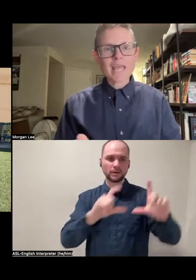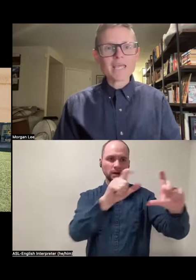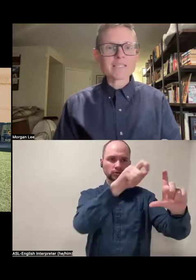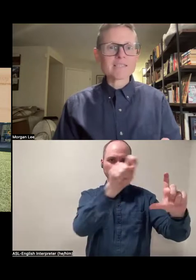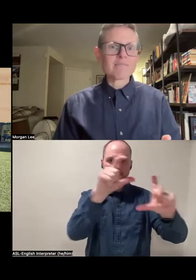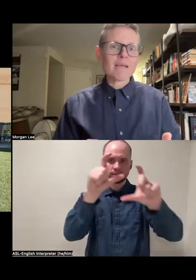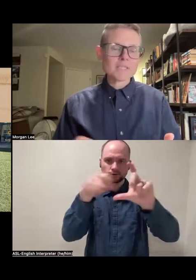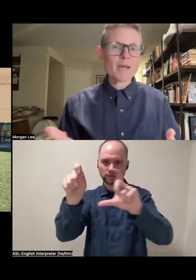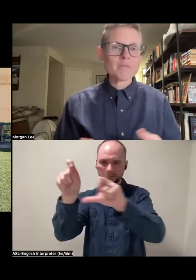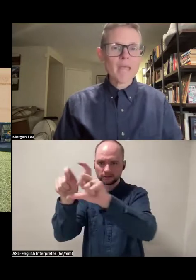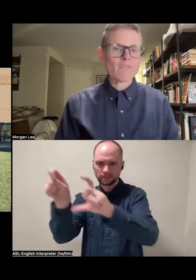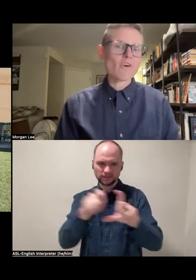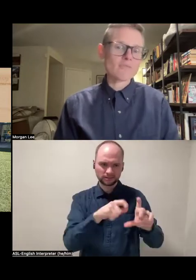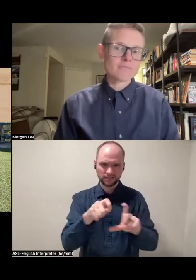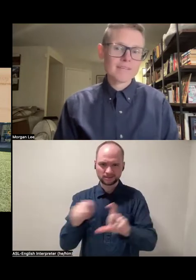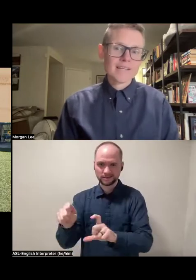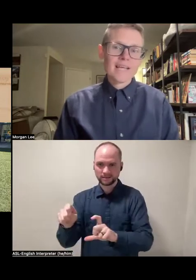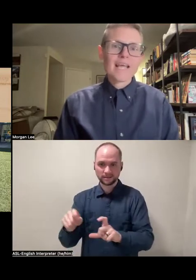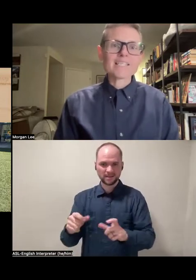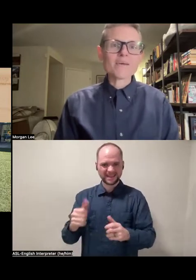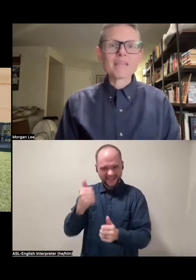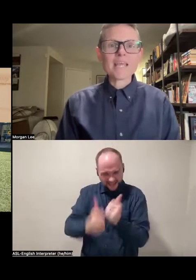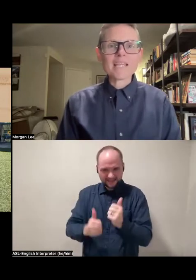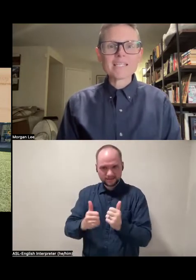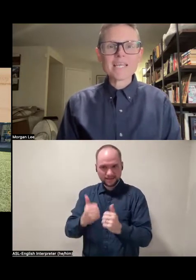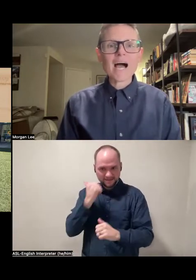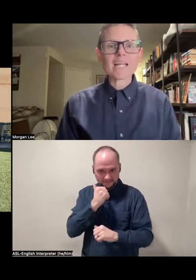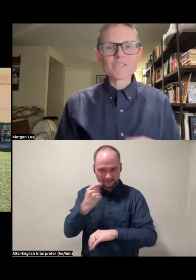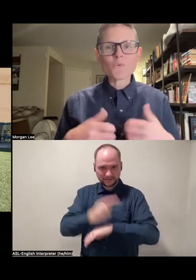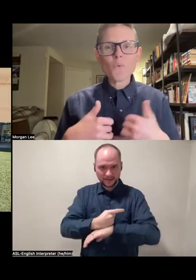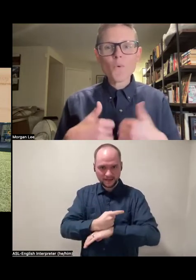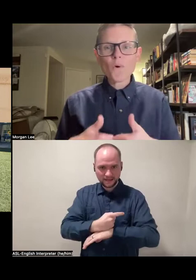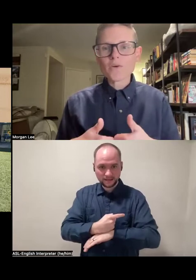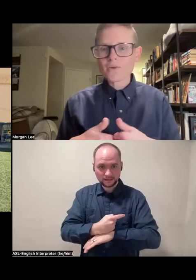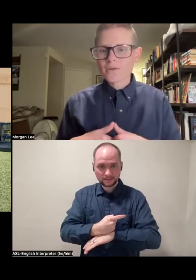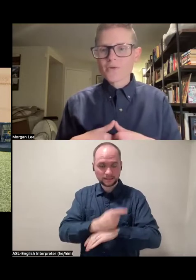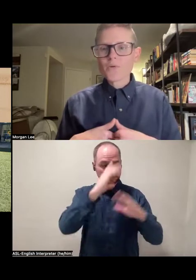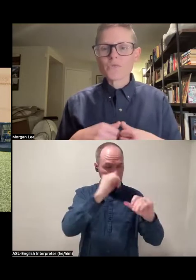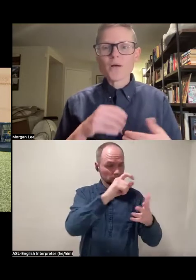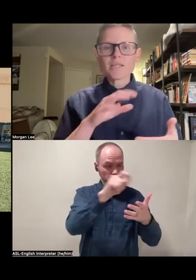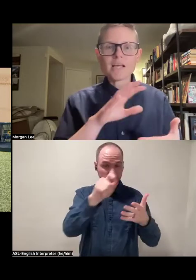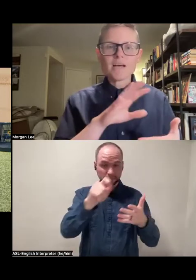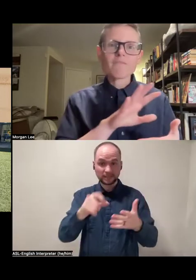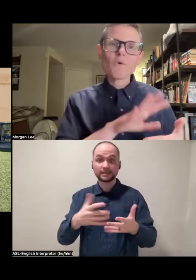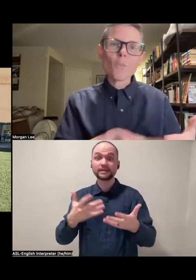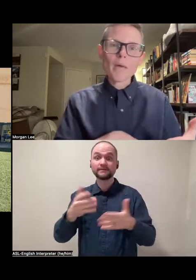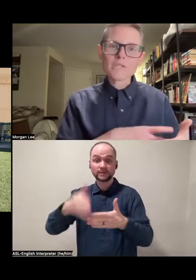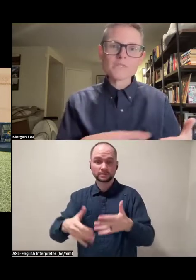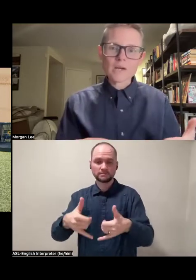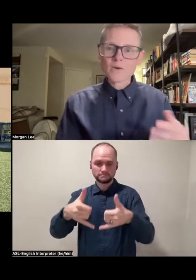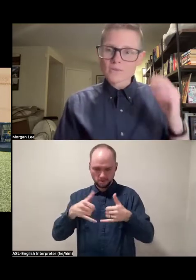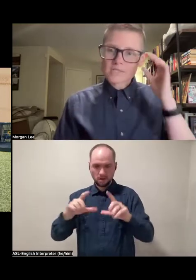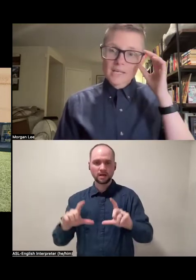every day's expected behavior. And so at the end, he got his reward, which was a full page